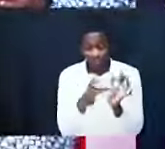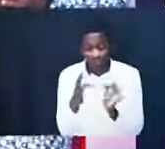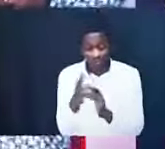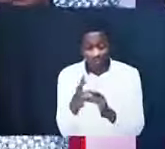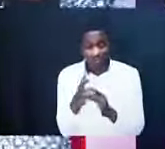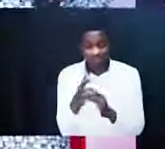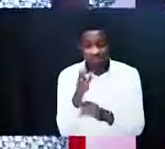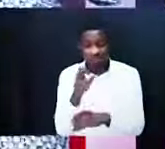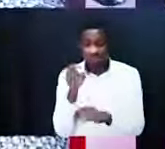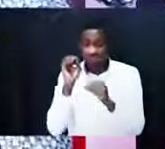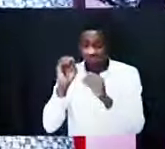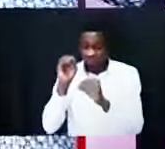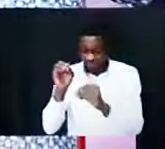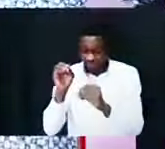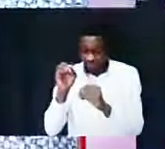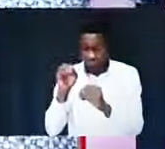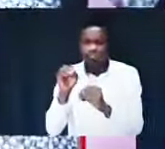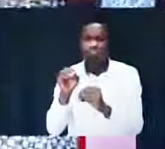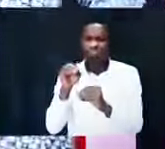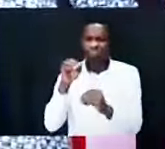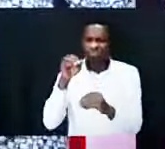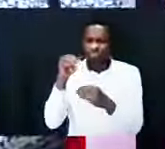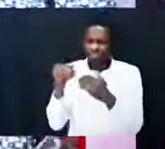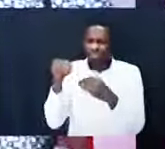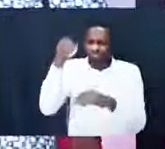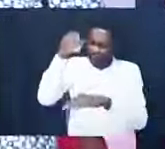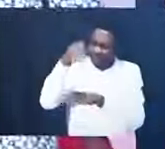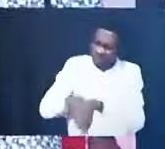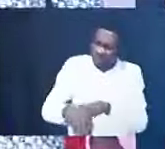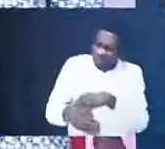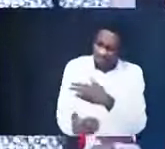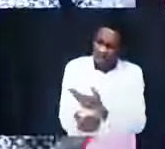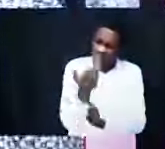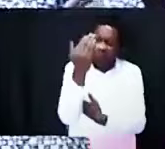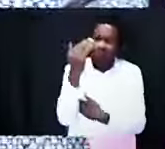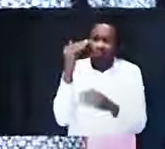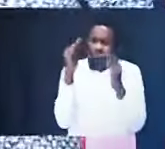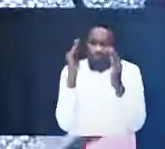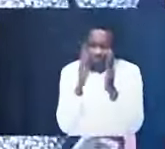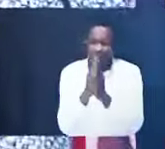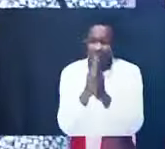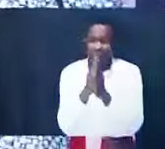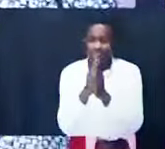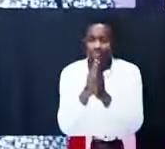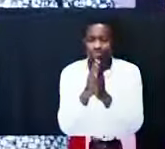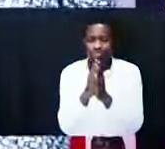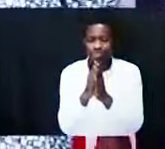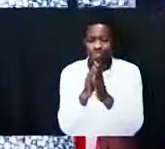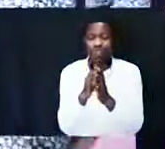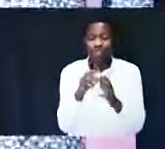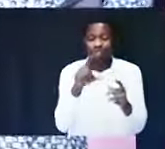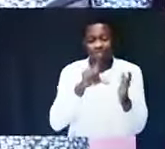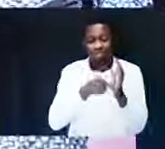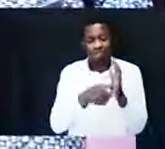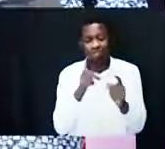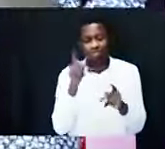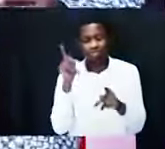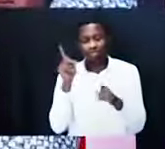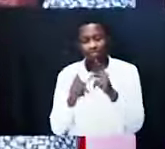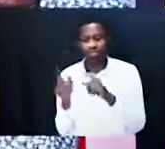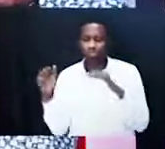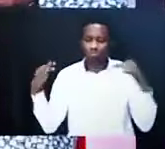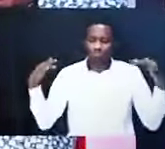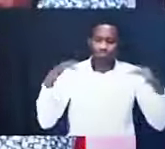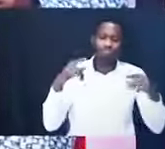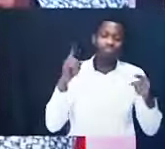so much time the whole night. And then people come to hear him and to be healed of their